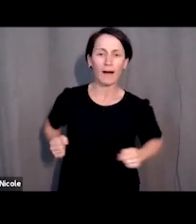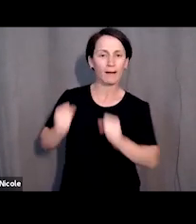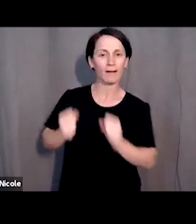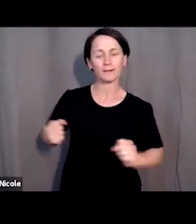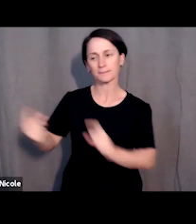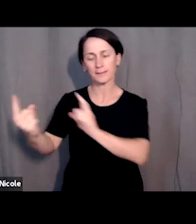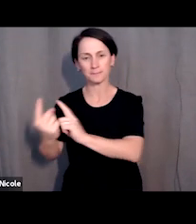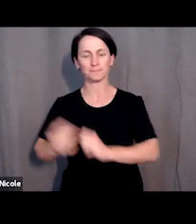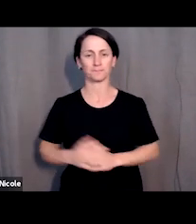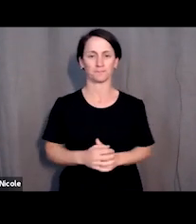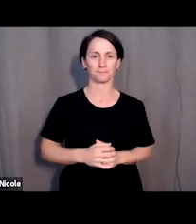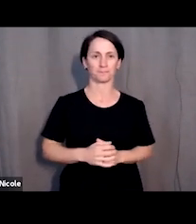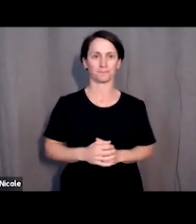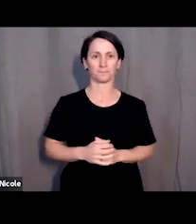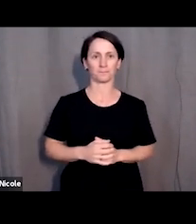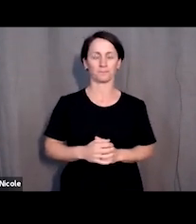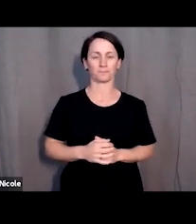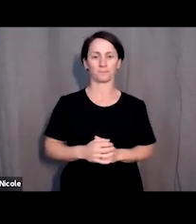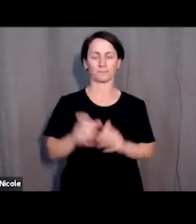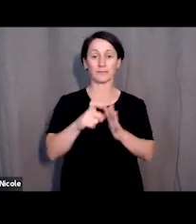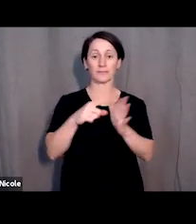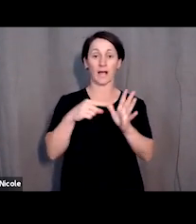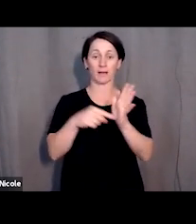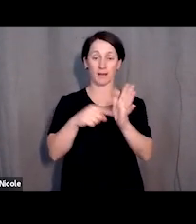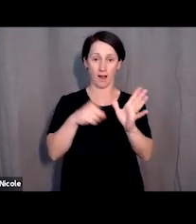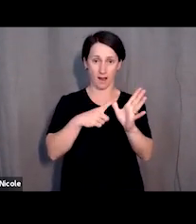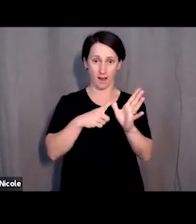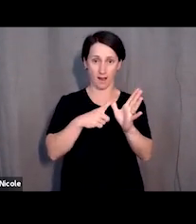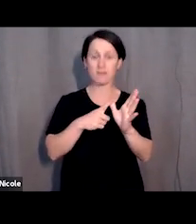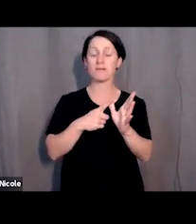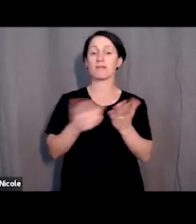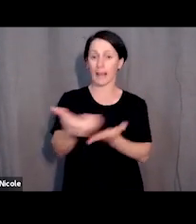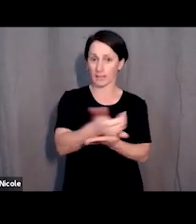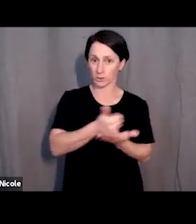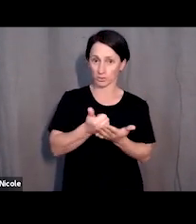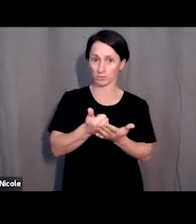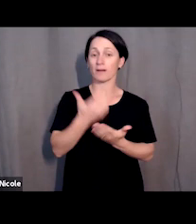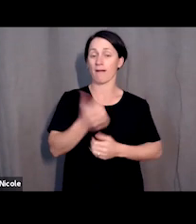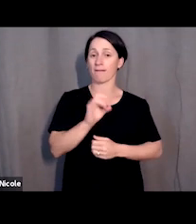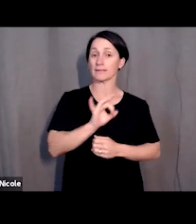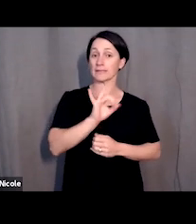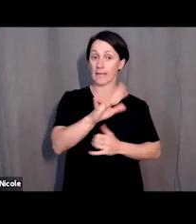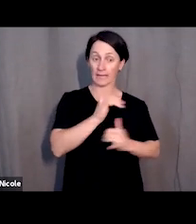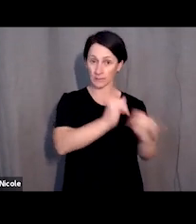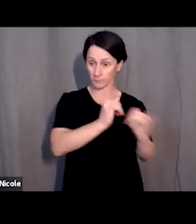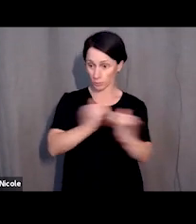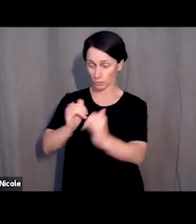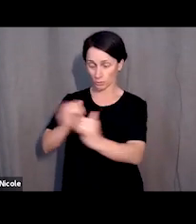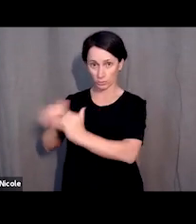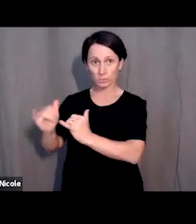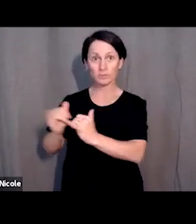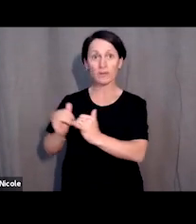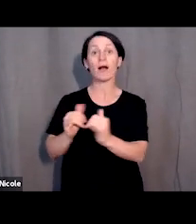The data collection, what we did is we did 10 interviews with consumers, and then did a focus group with another 10